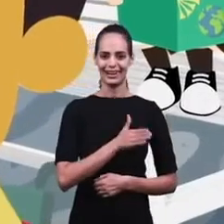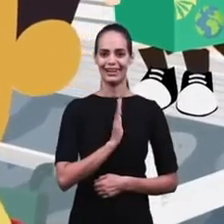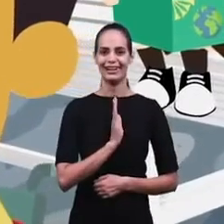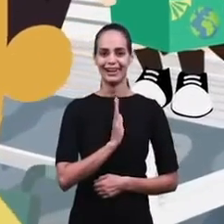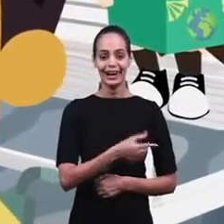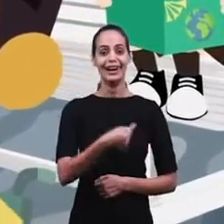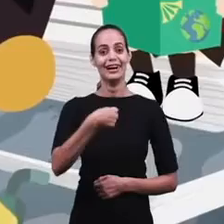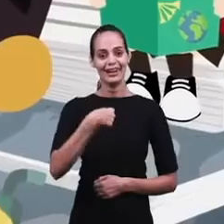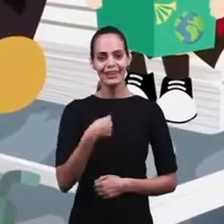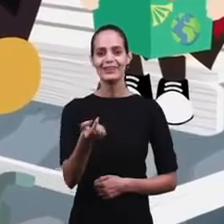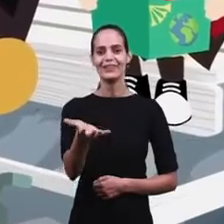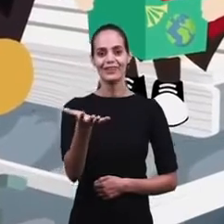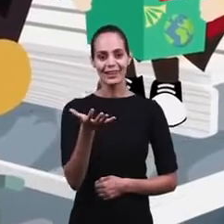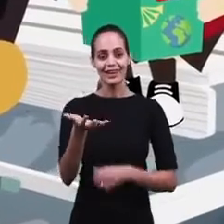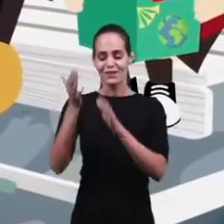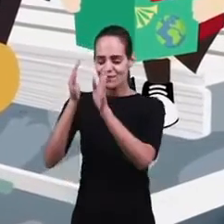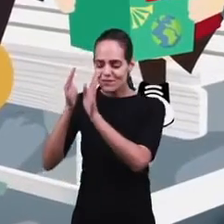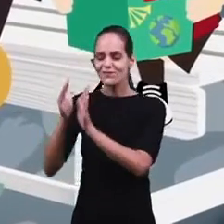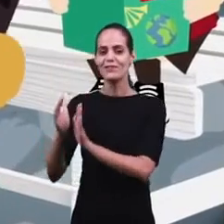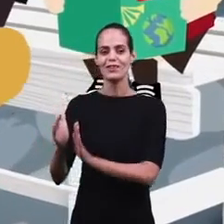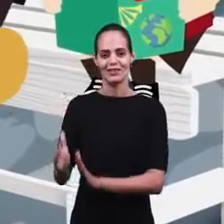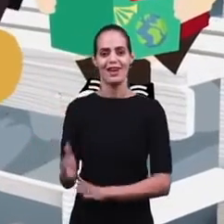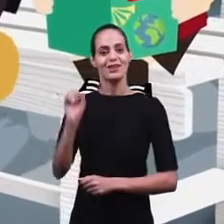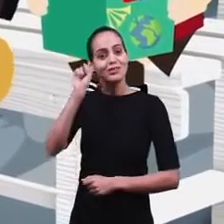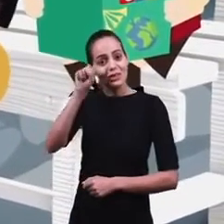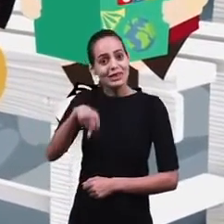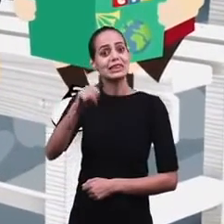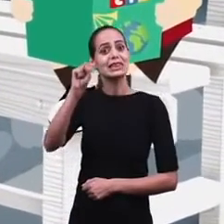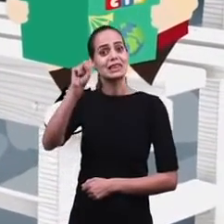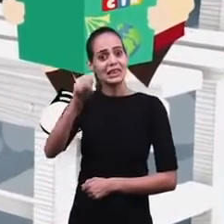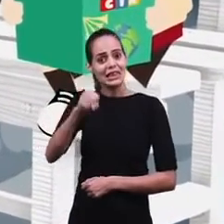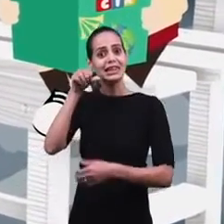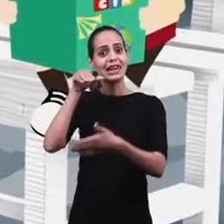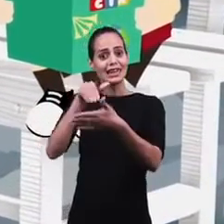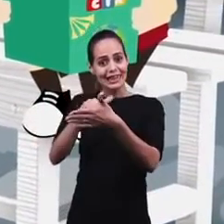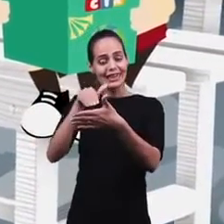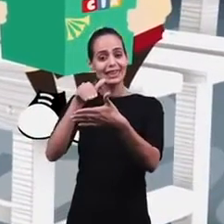Ser fiel até o